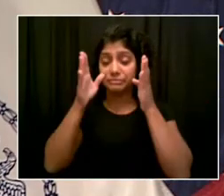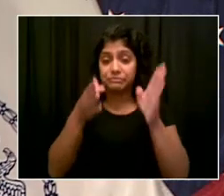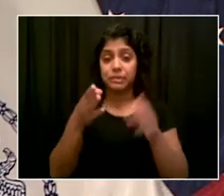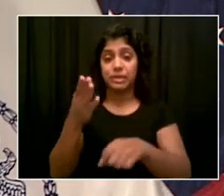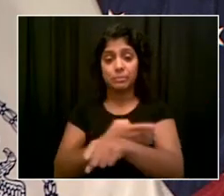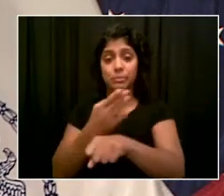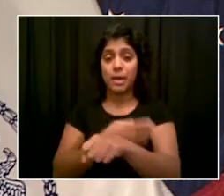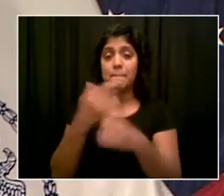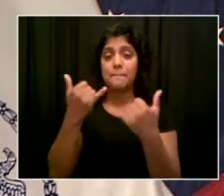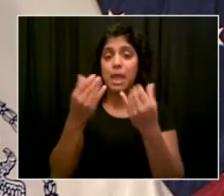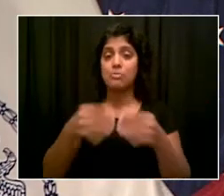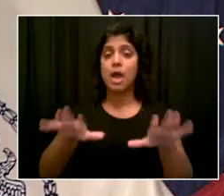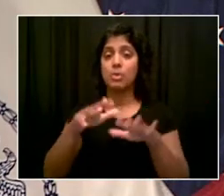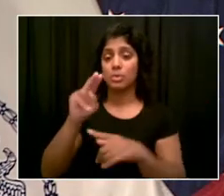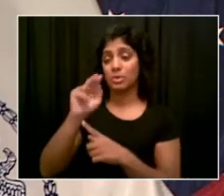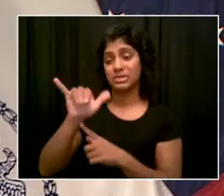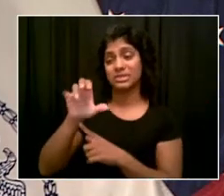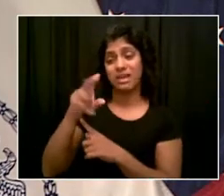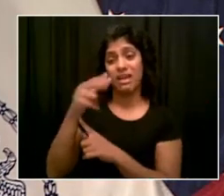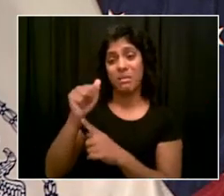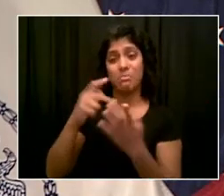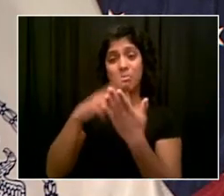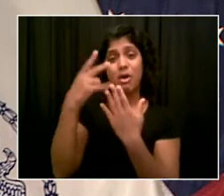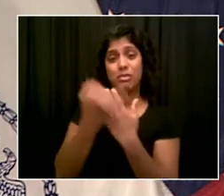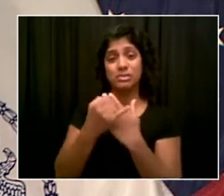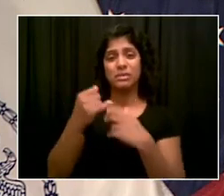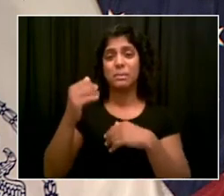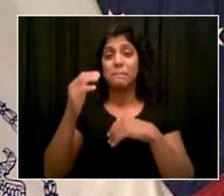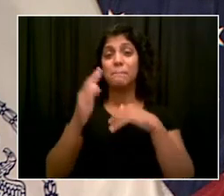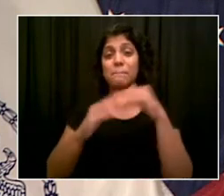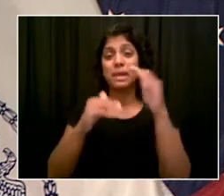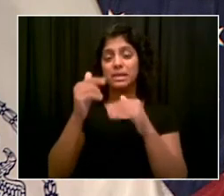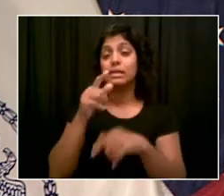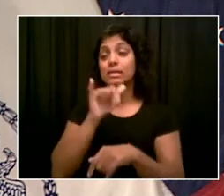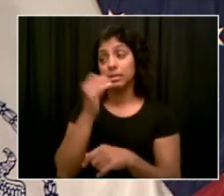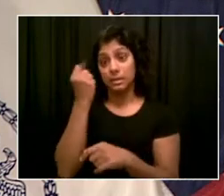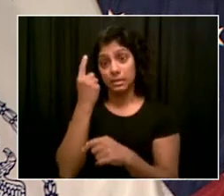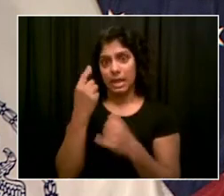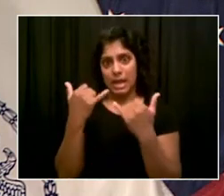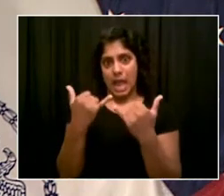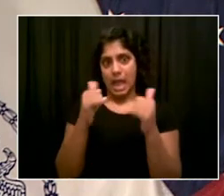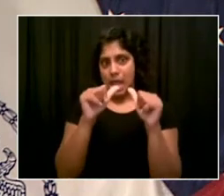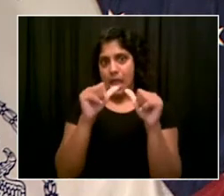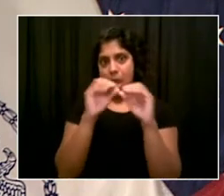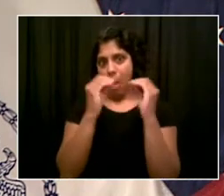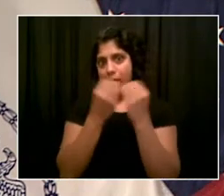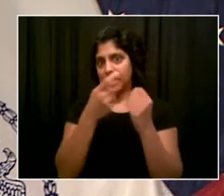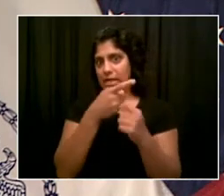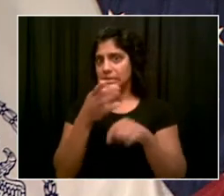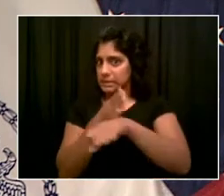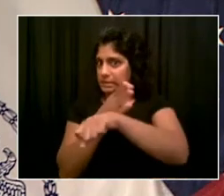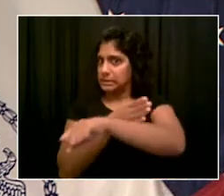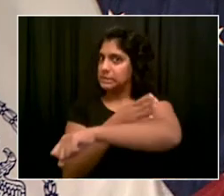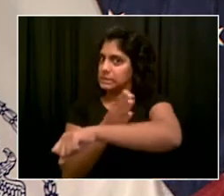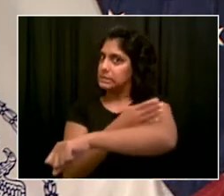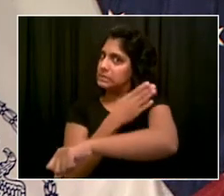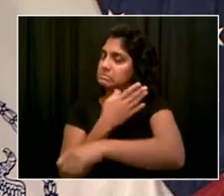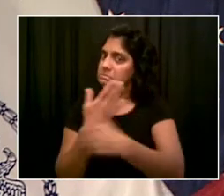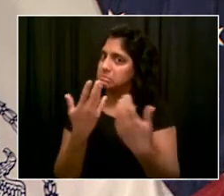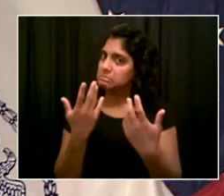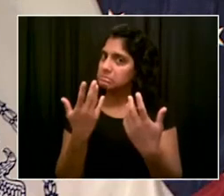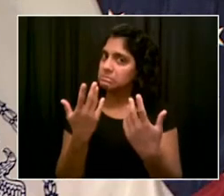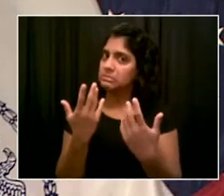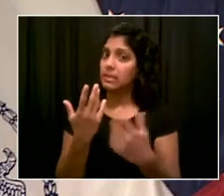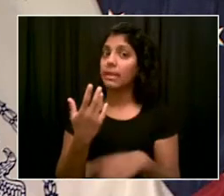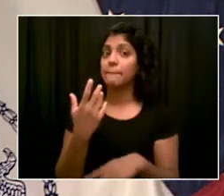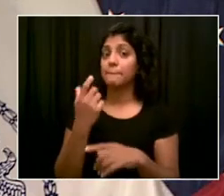would have happened otherwise that really would have helped that had to wait because we had to freeze a huge number of projects. But the bottom line